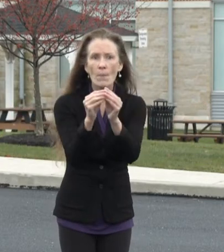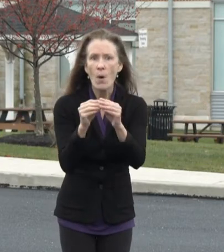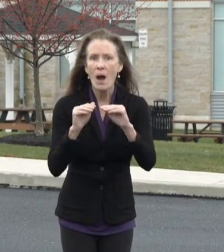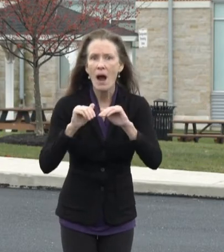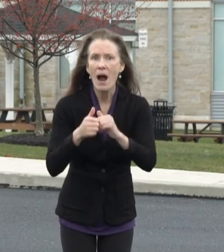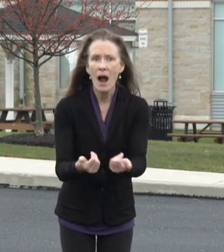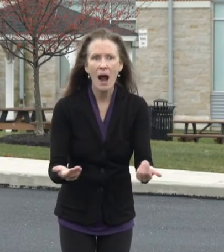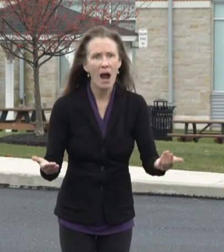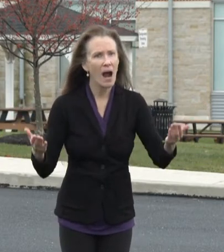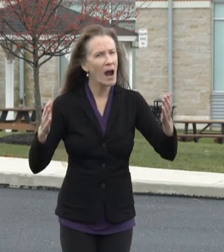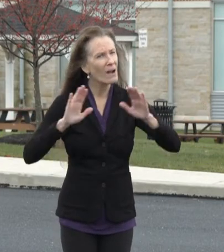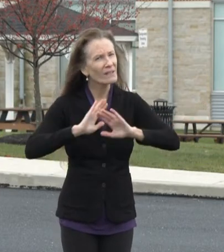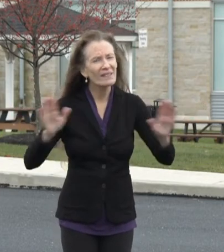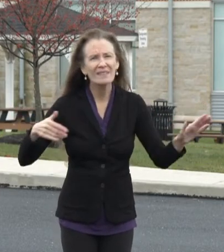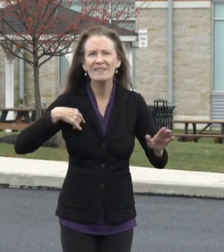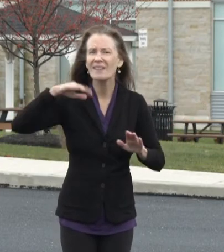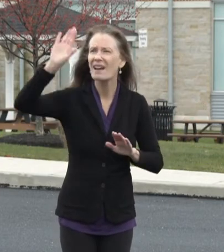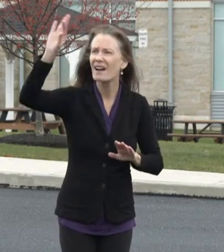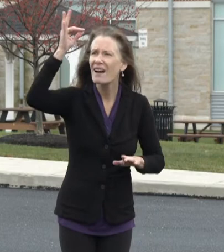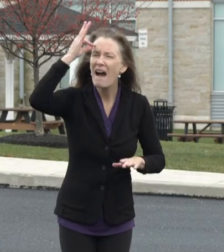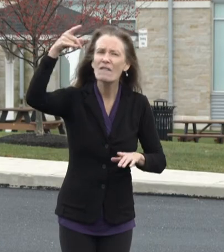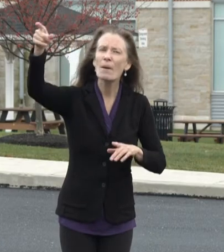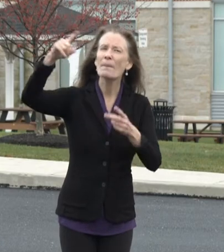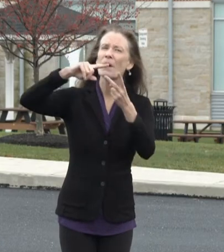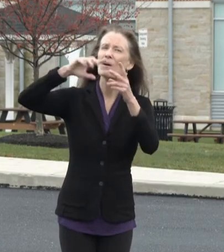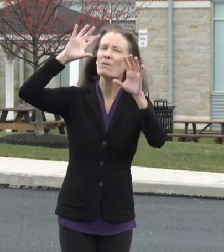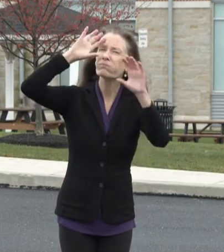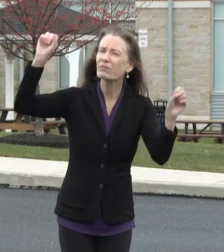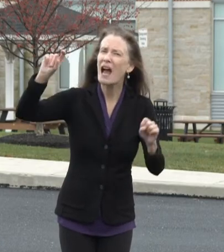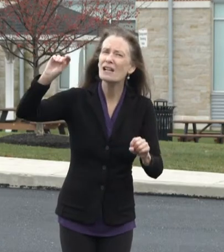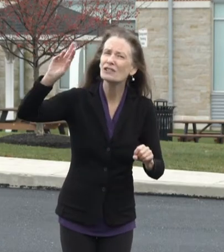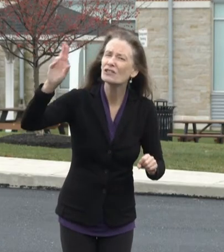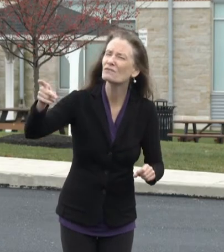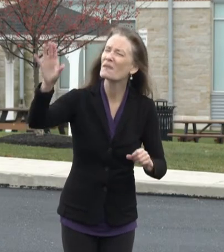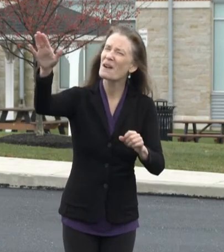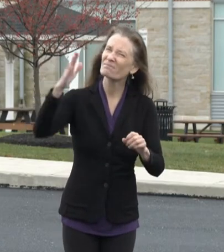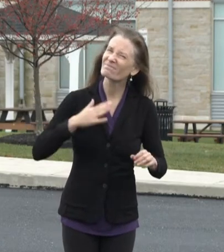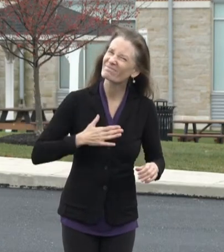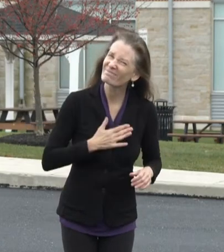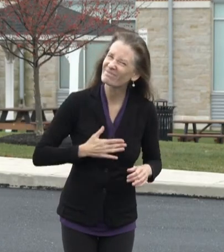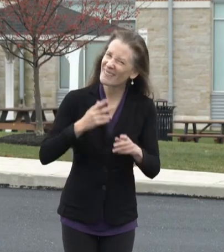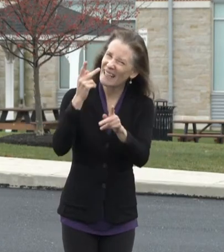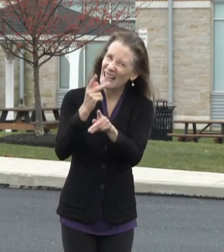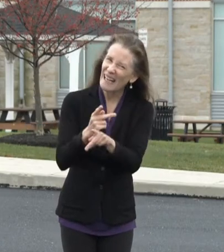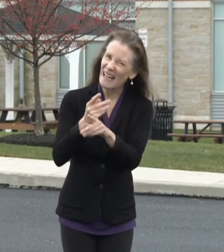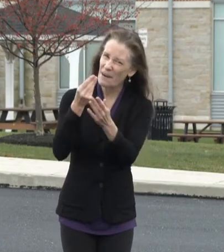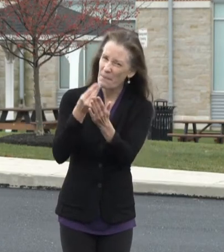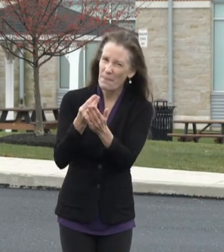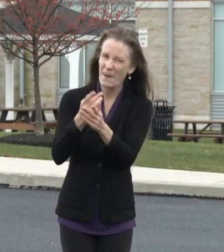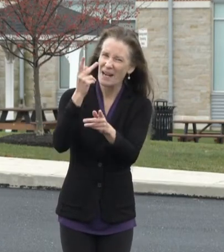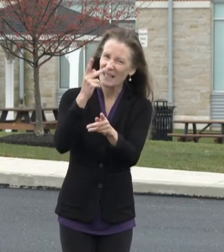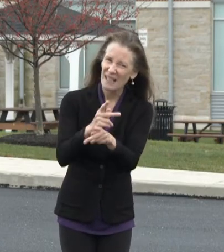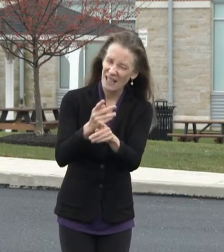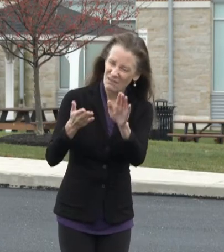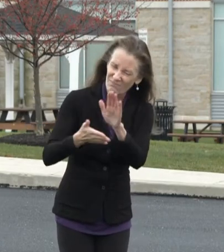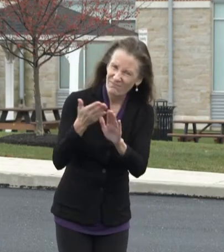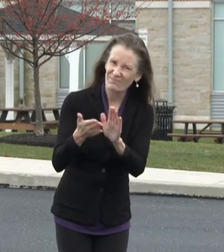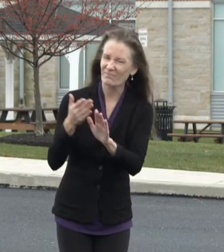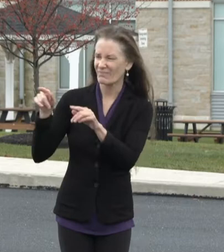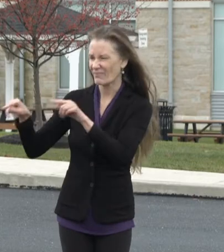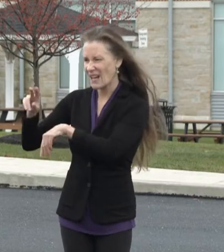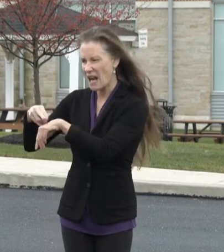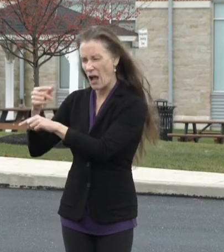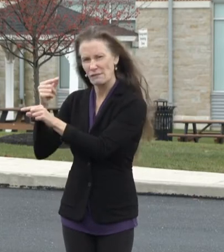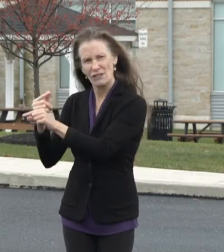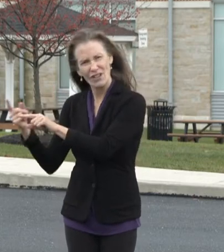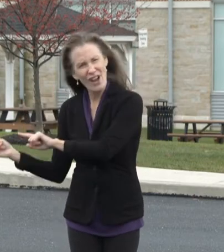and President Trump to remember their responsibility to protect Americans from this pandemic and reauthorize Title